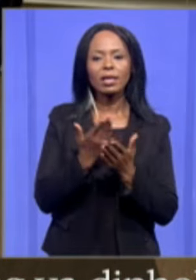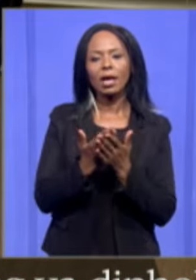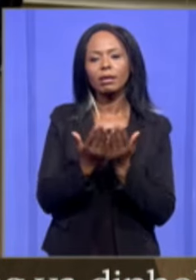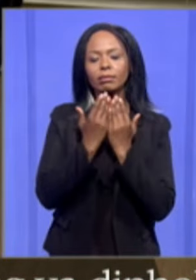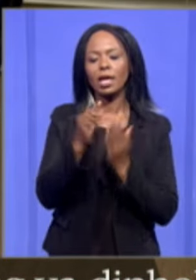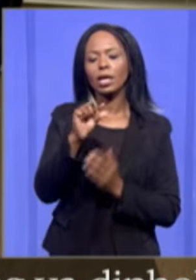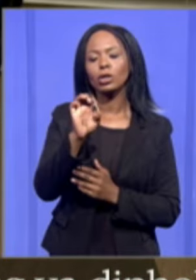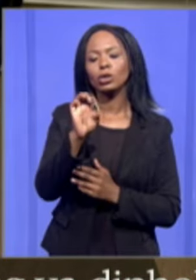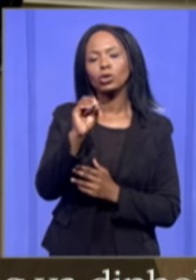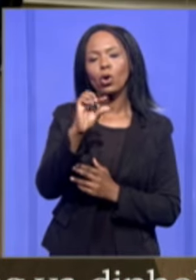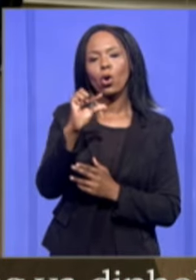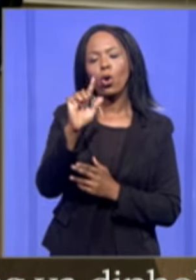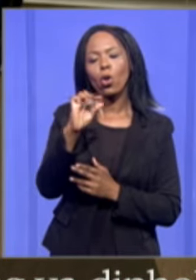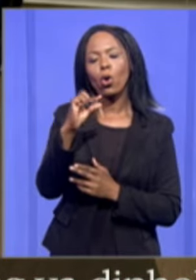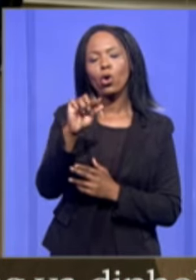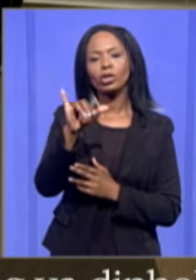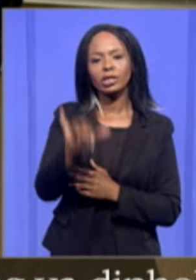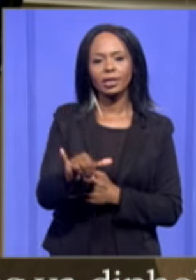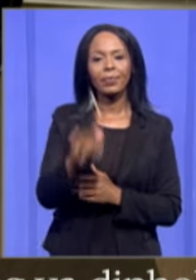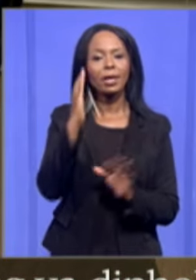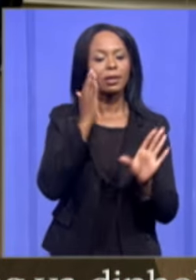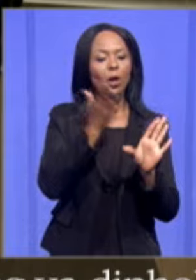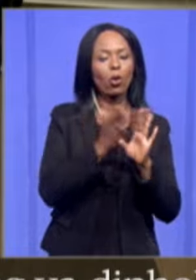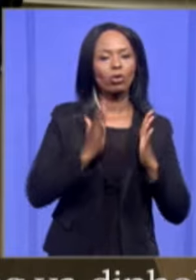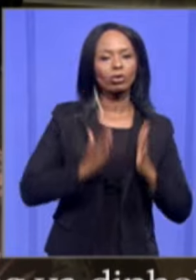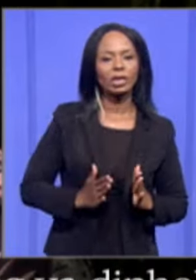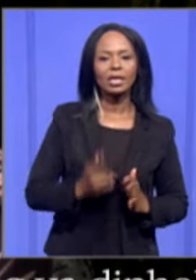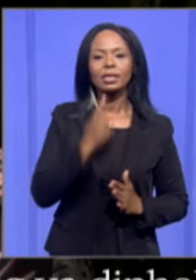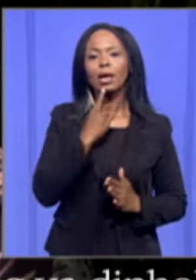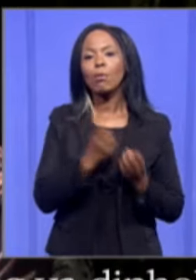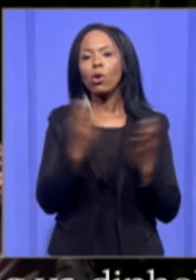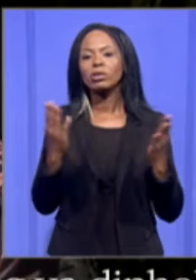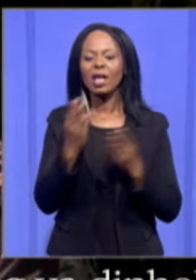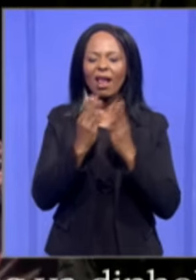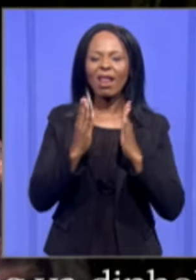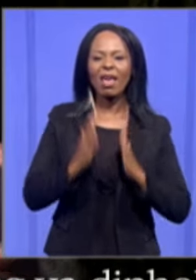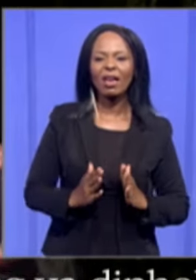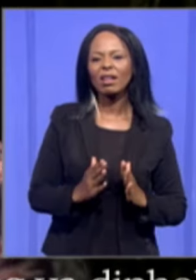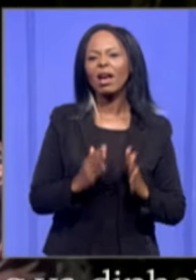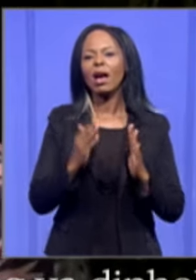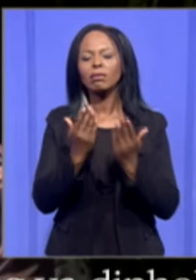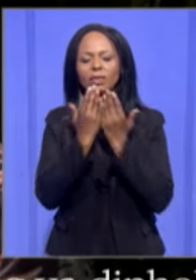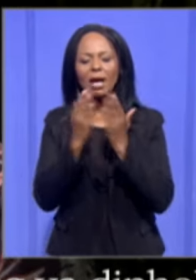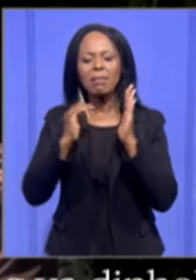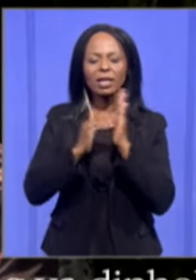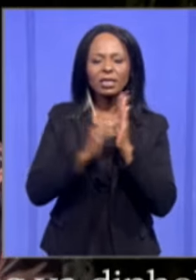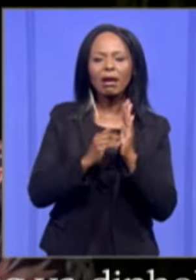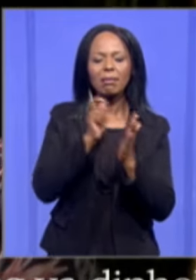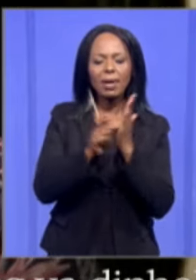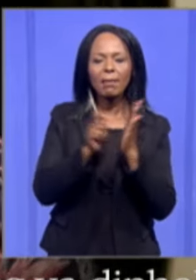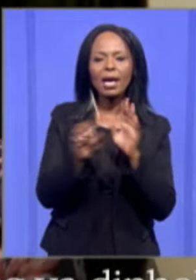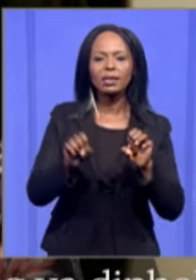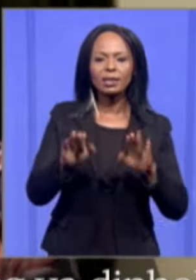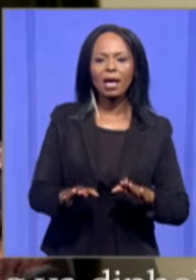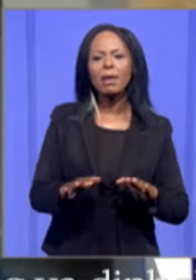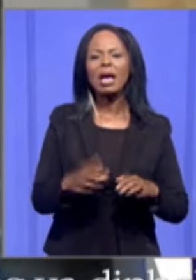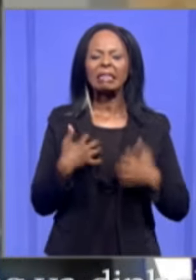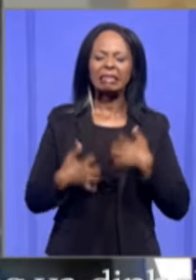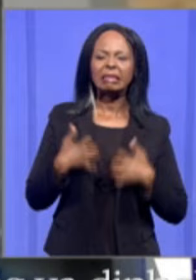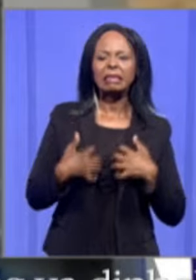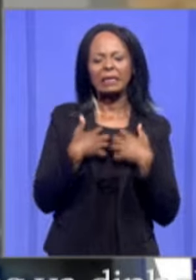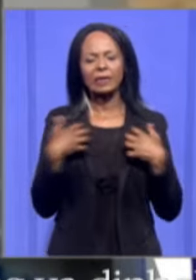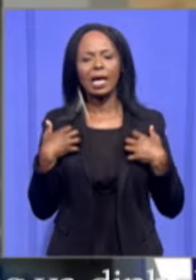interesting. Ngaka Robertson are go tshwenyega le go fela pelo ga barutwana go tlwaelegile, mme maemo ao a tshwanetse go laolwa. We